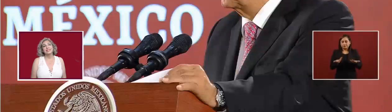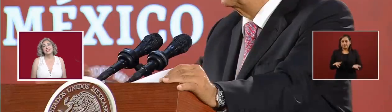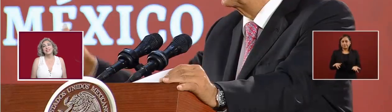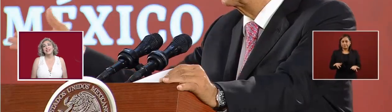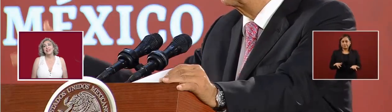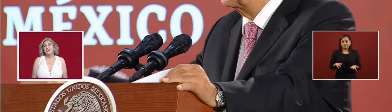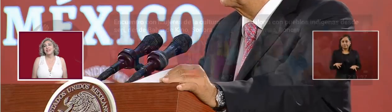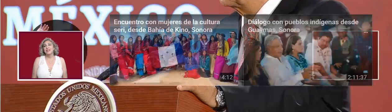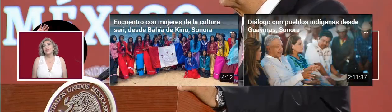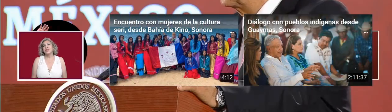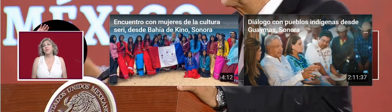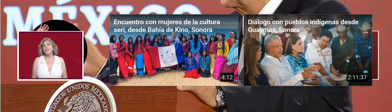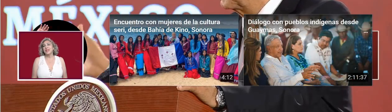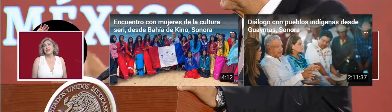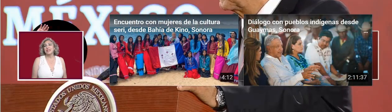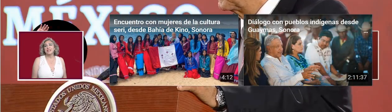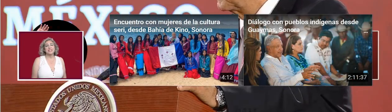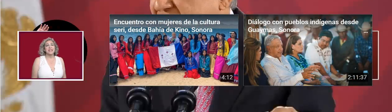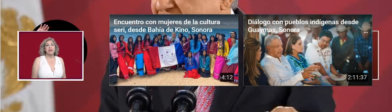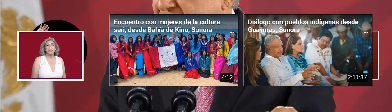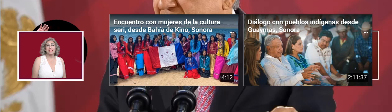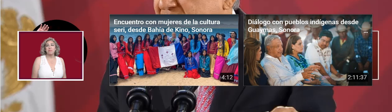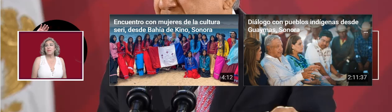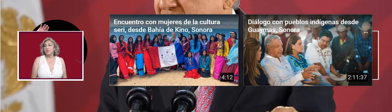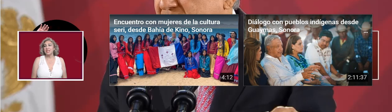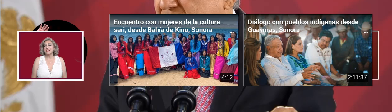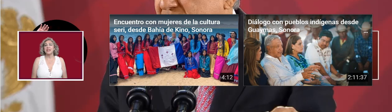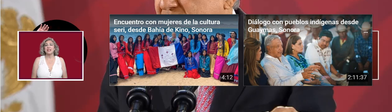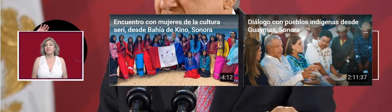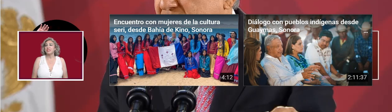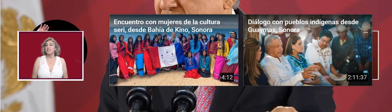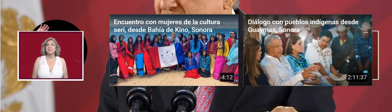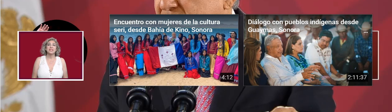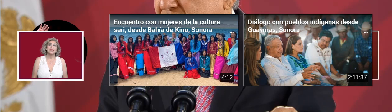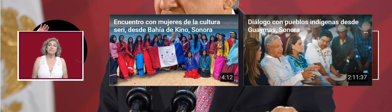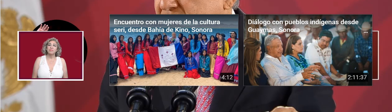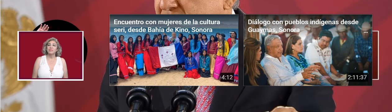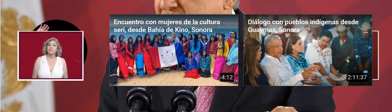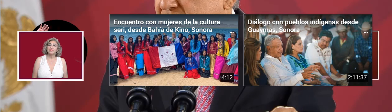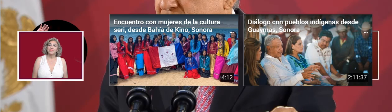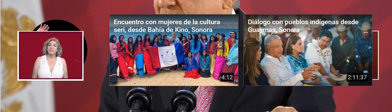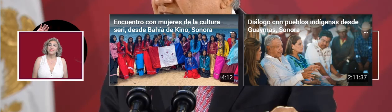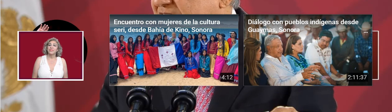the one that doesn't care about the people he's not a leftist